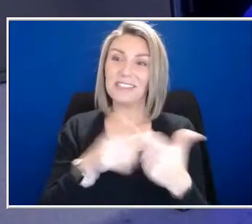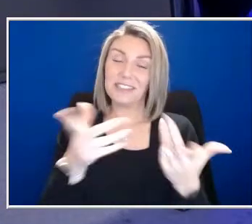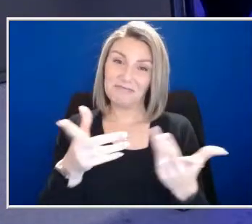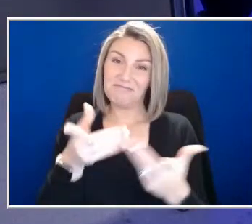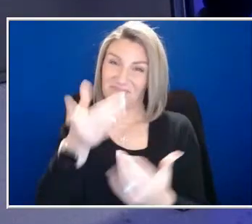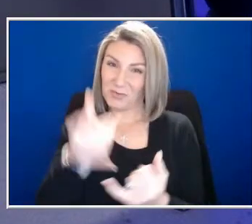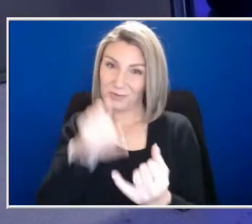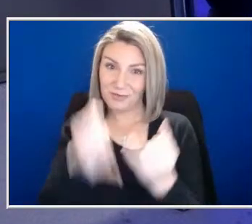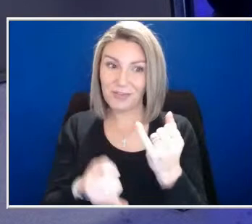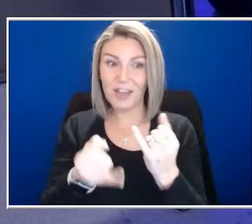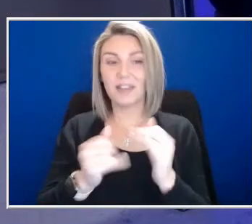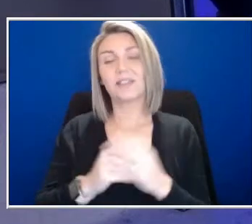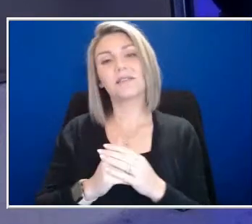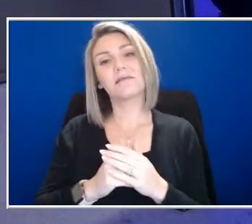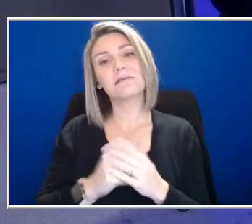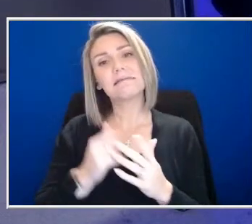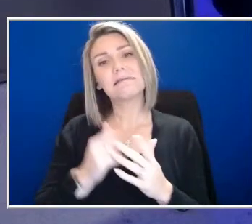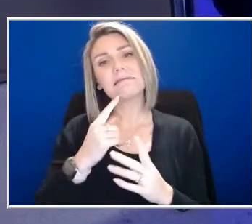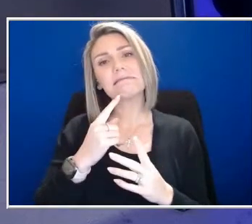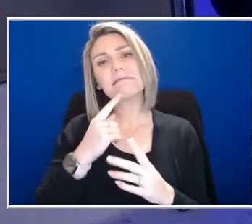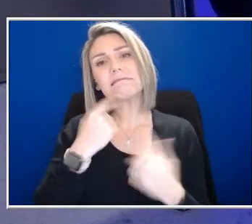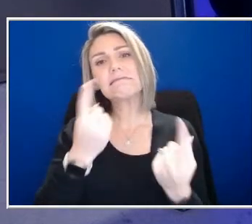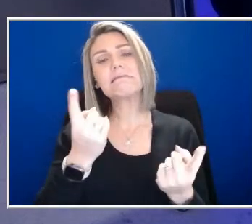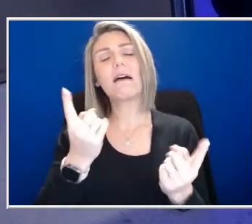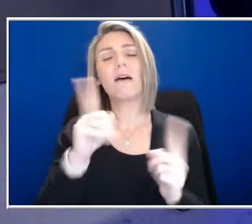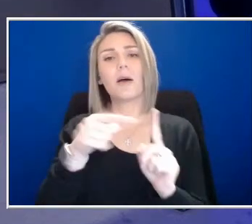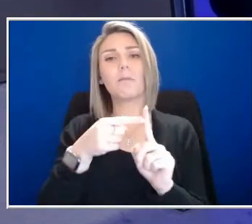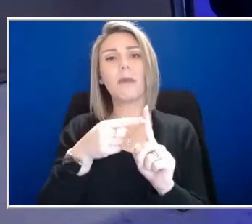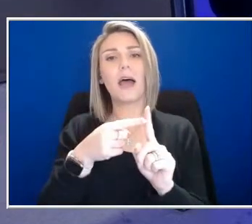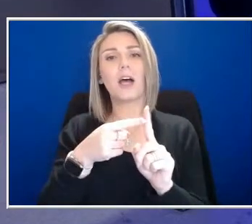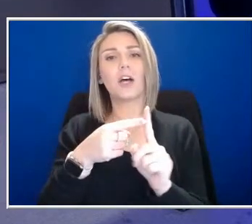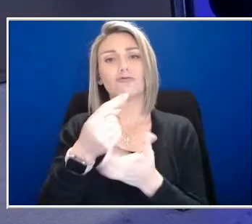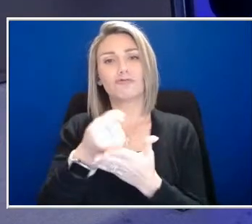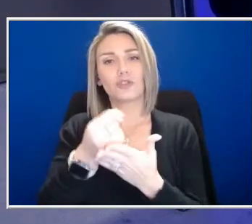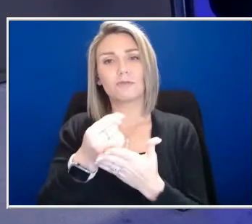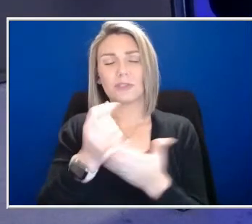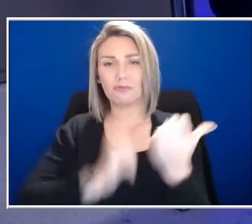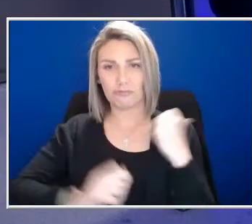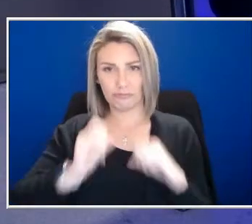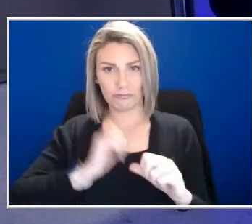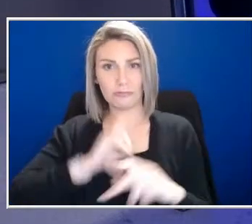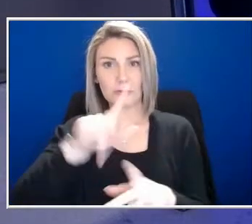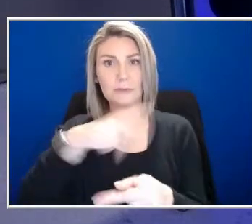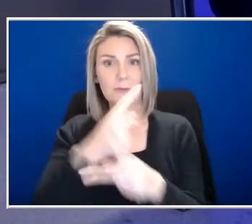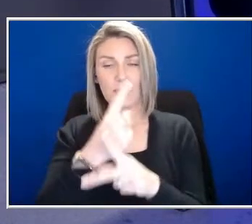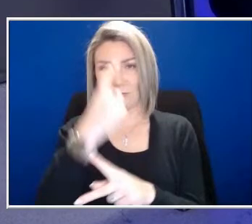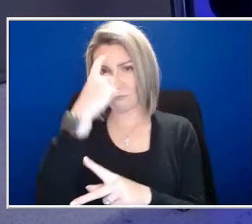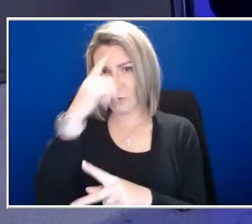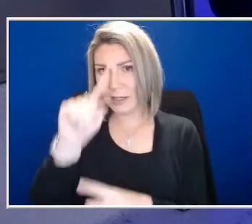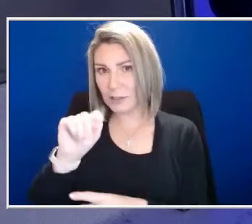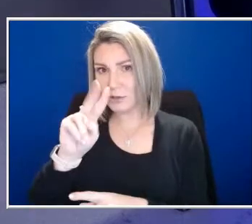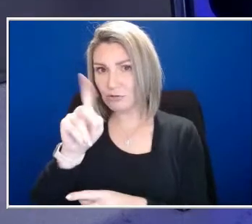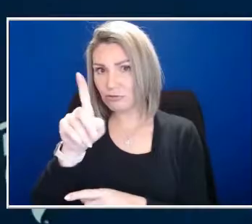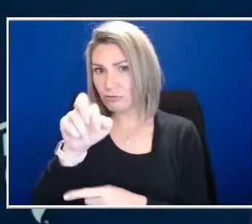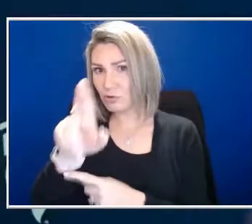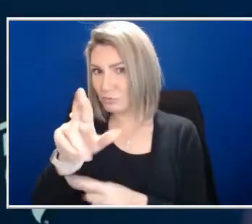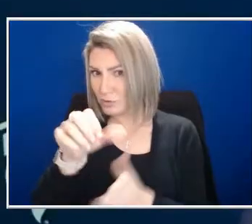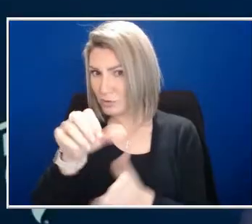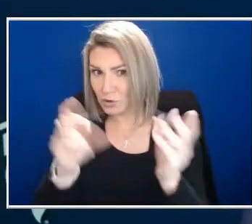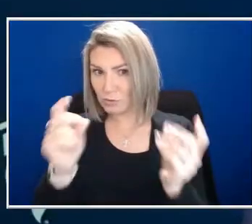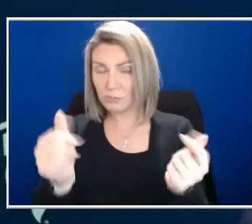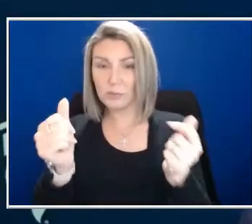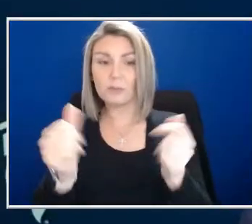us about treatment. We know this is a really aggressive type of brain tumor. Did you have surgery right away? Yeah, you know, I mean,